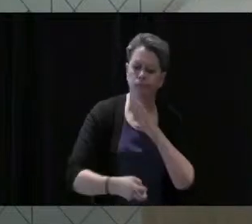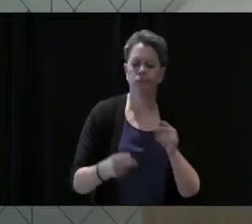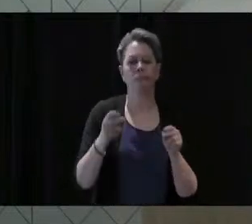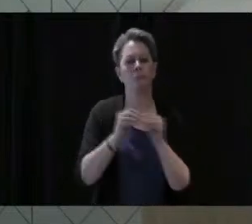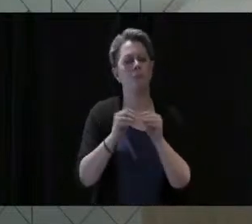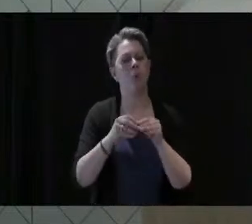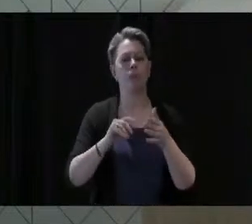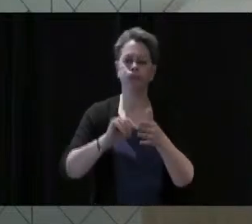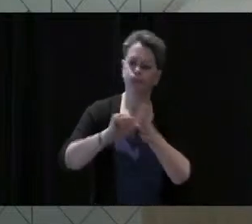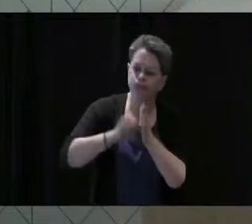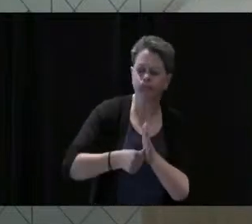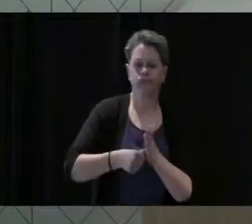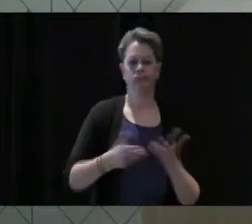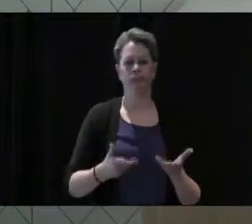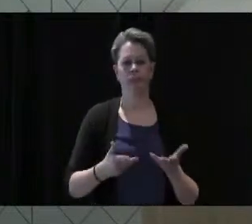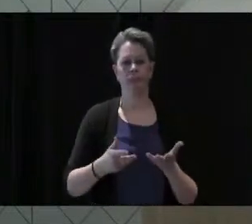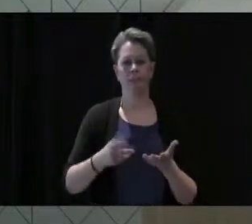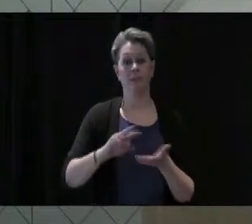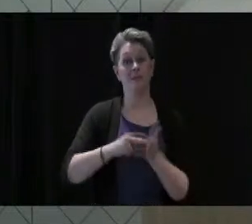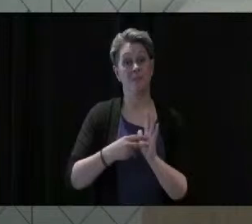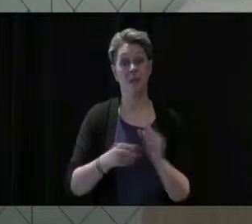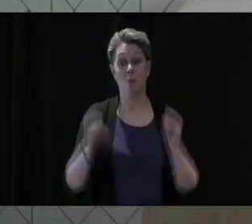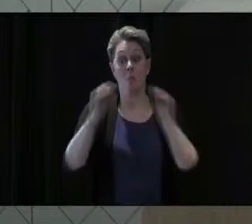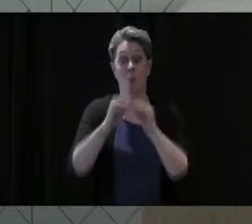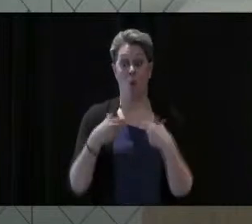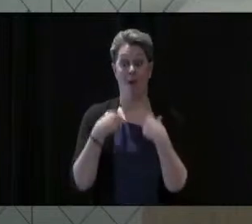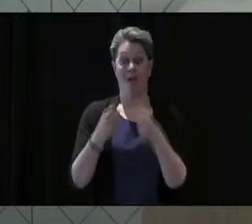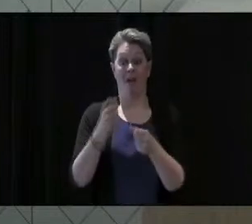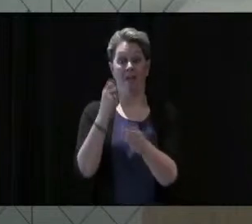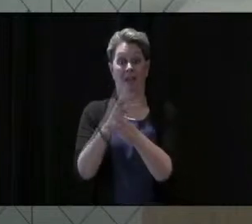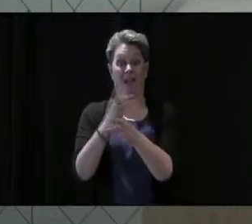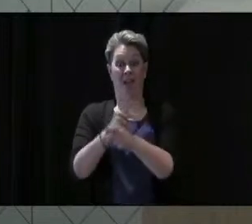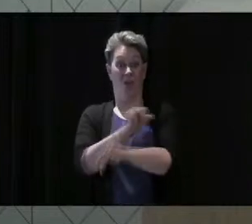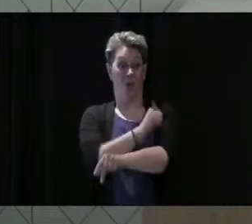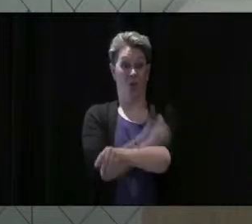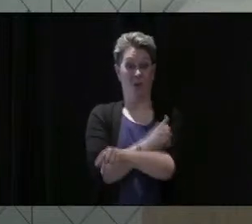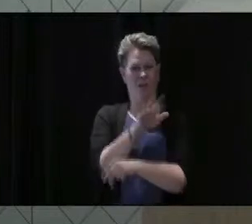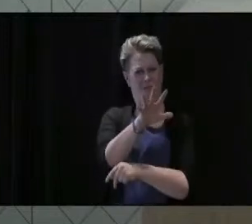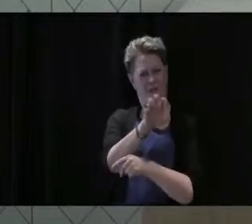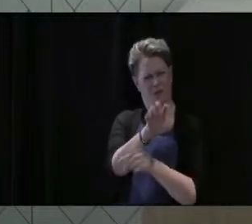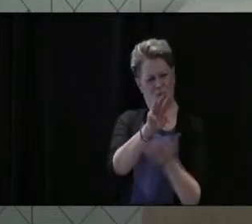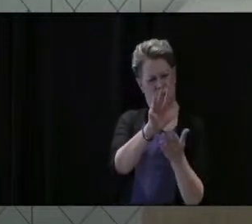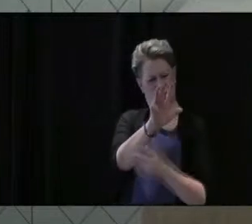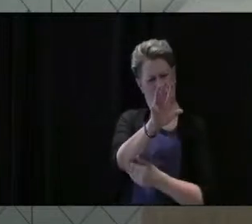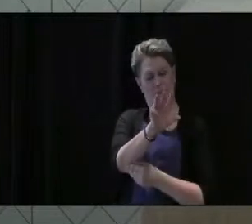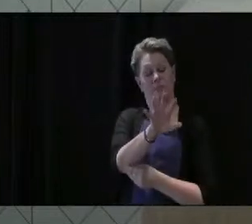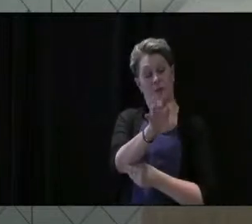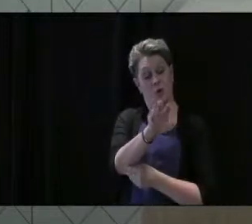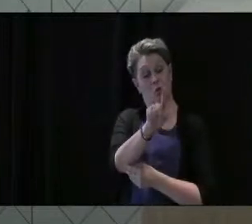don't need 4 healthcare authorities in a province with 520,000 people.